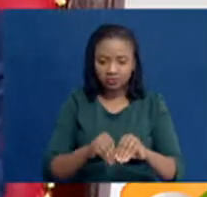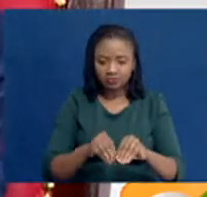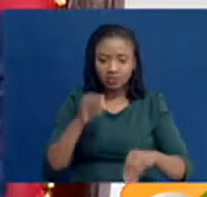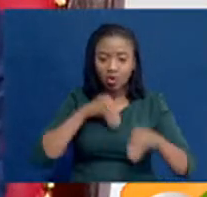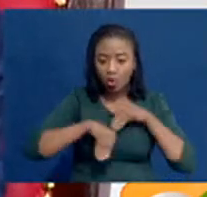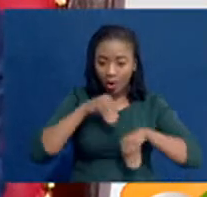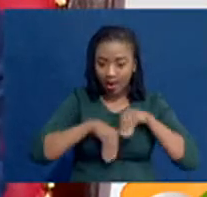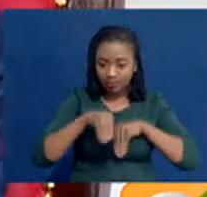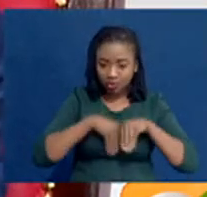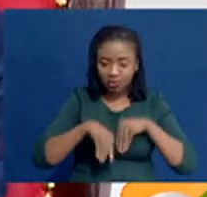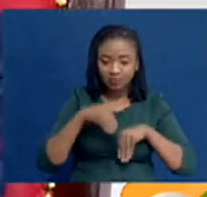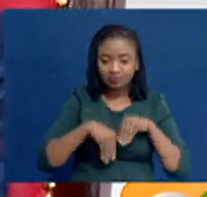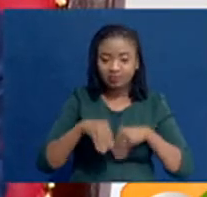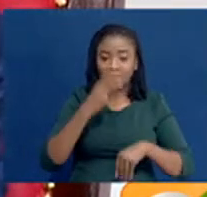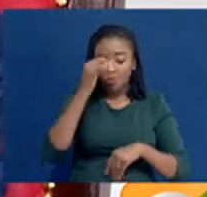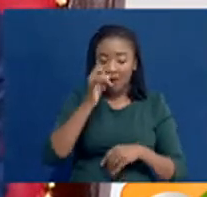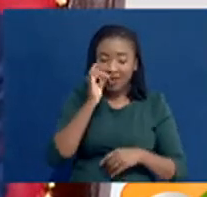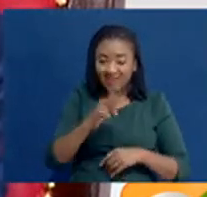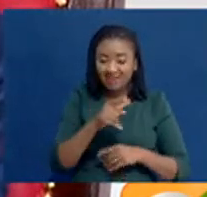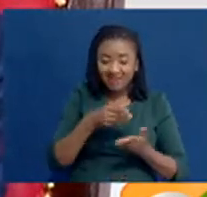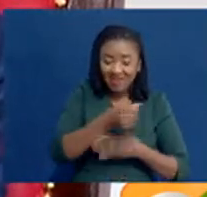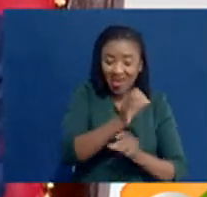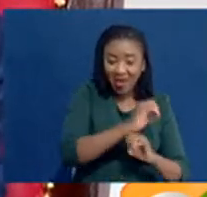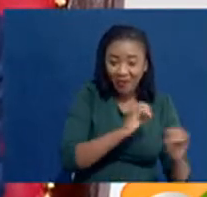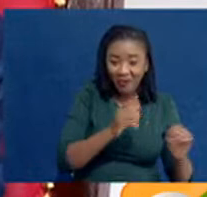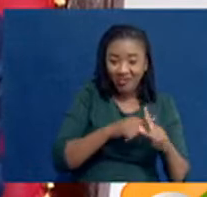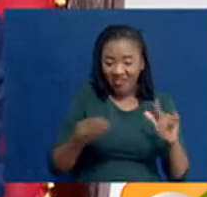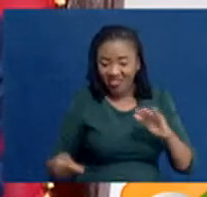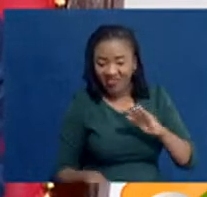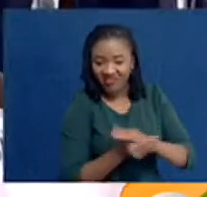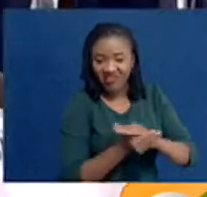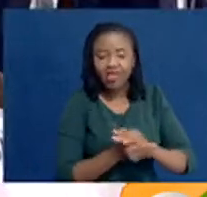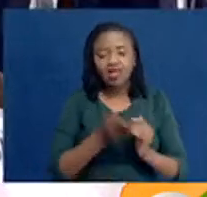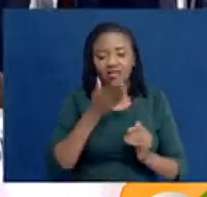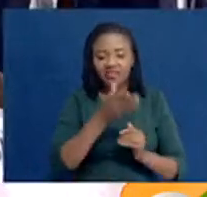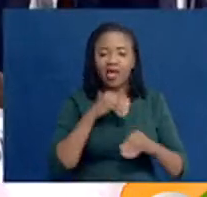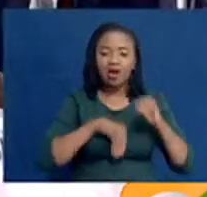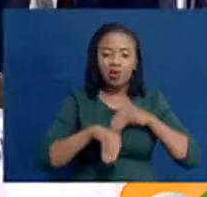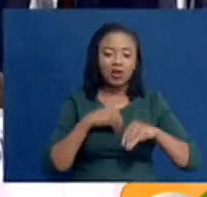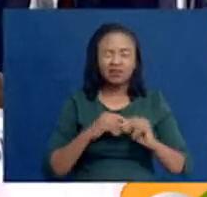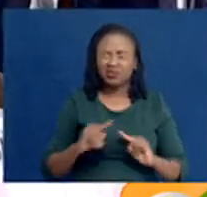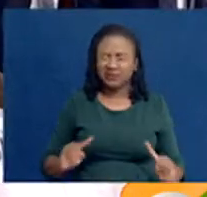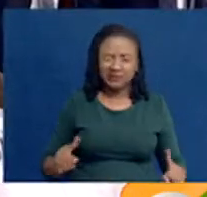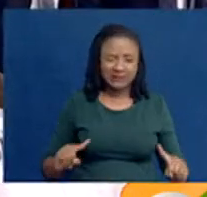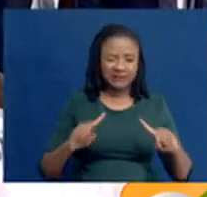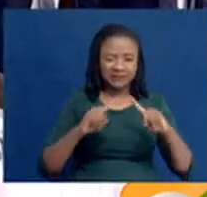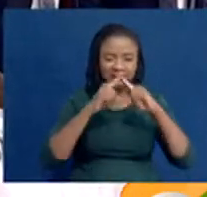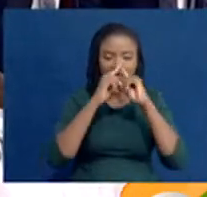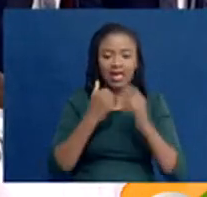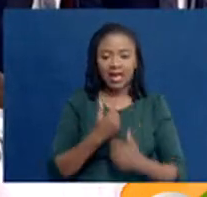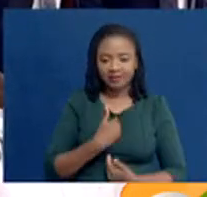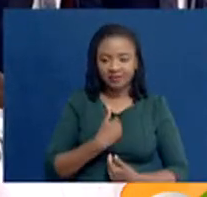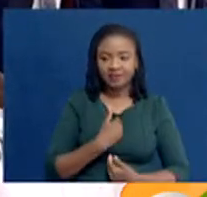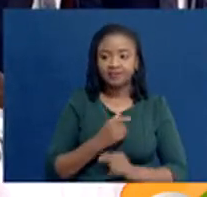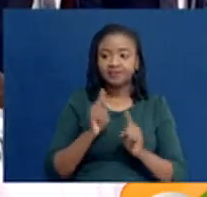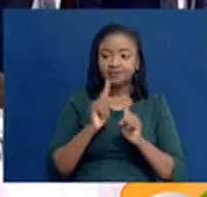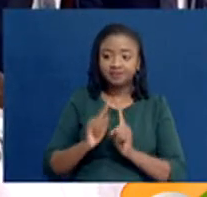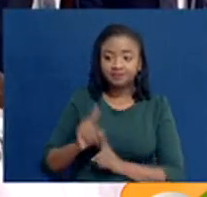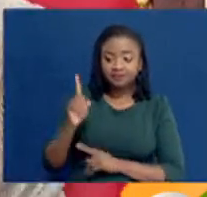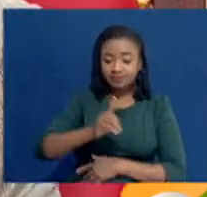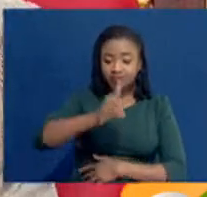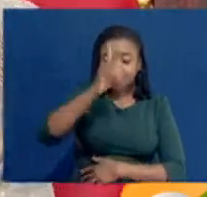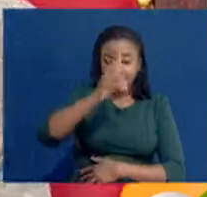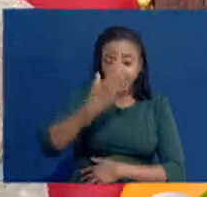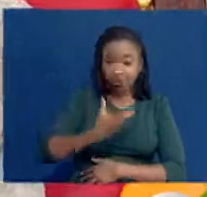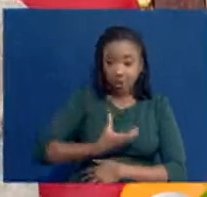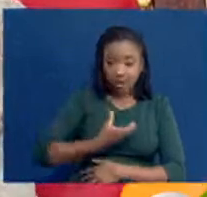where really corruption gets absolutely amplified. There are sentiments shared by the Interreligious Council, which among other